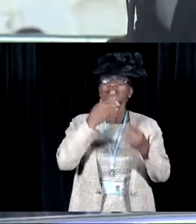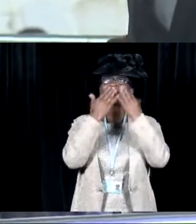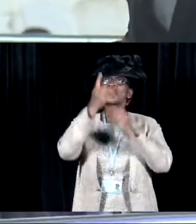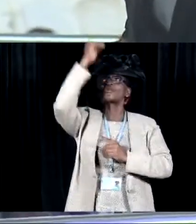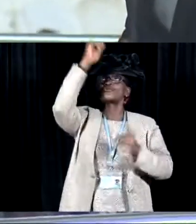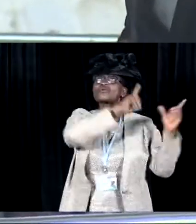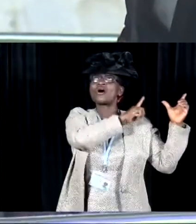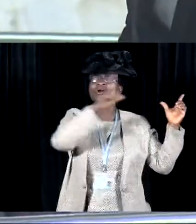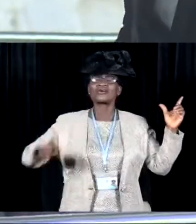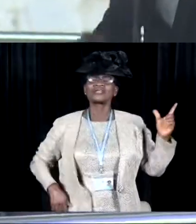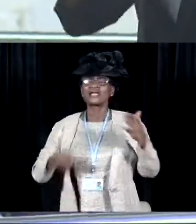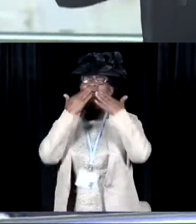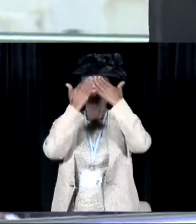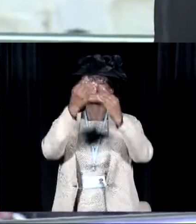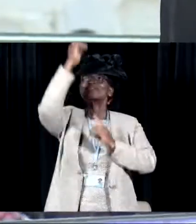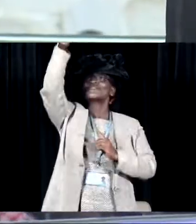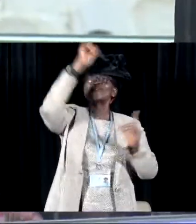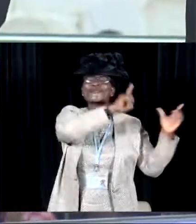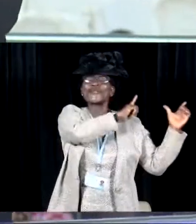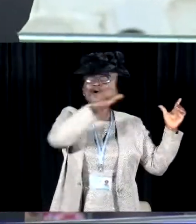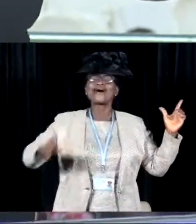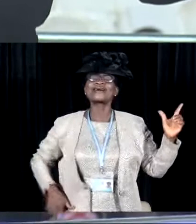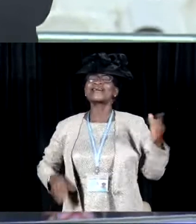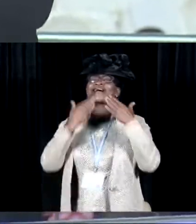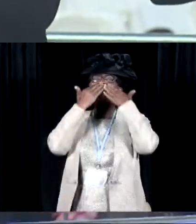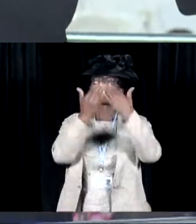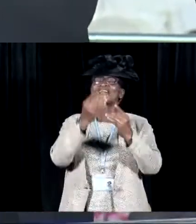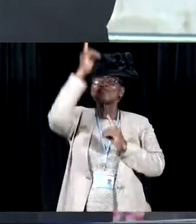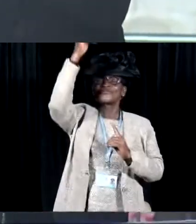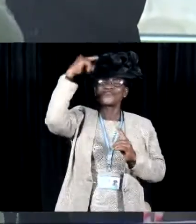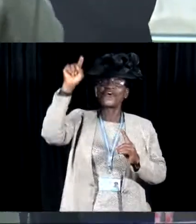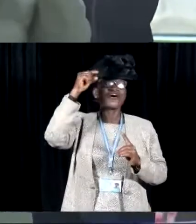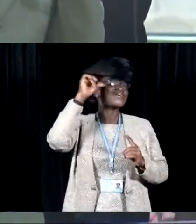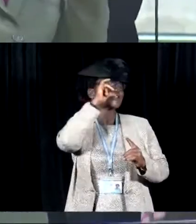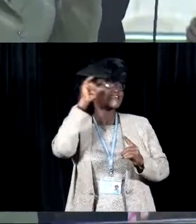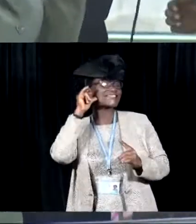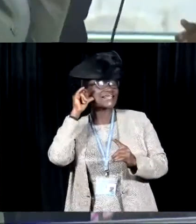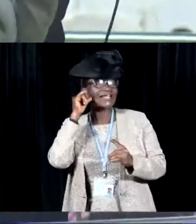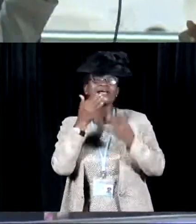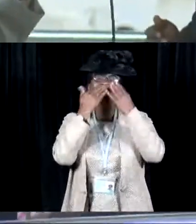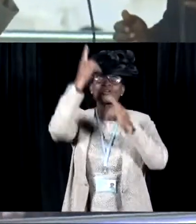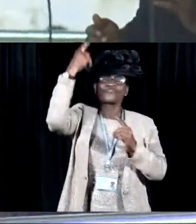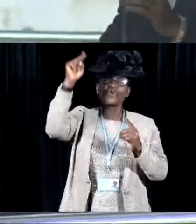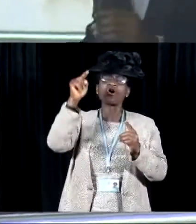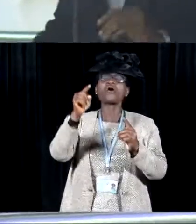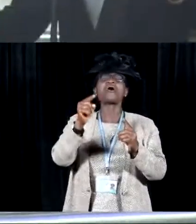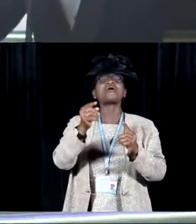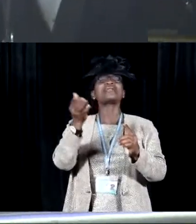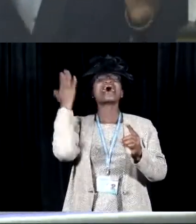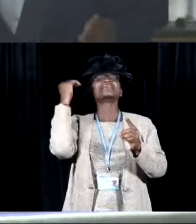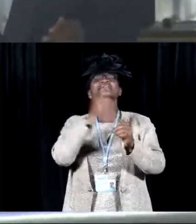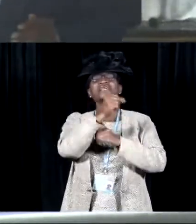Lord. Thank you, Lord. Thank you for yesterday. Thank you for last month. Thank you for last